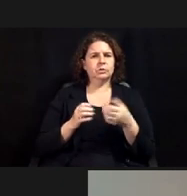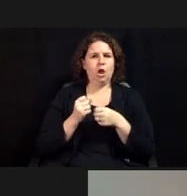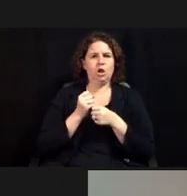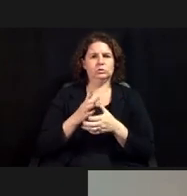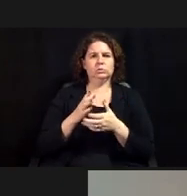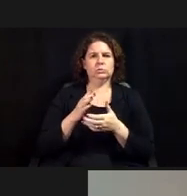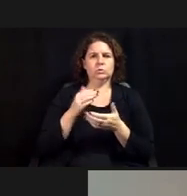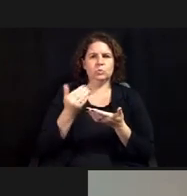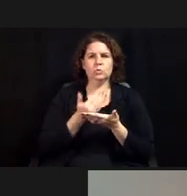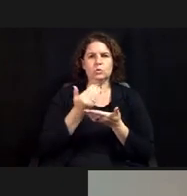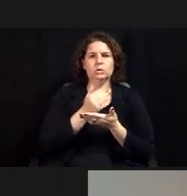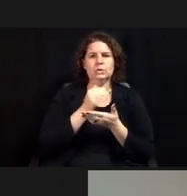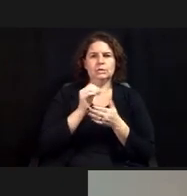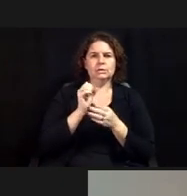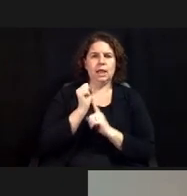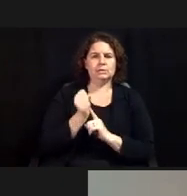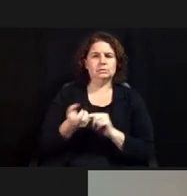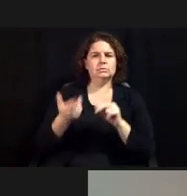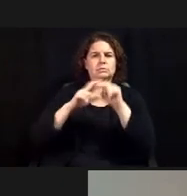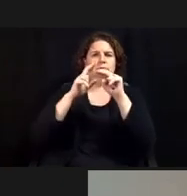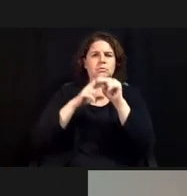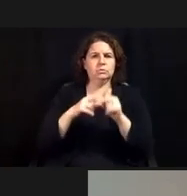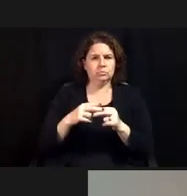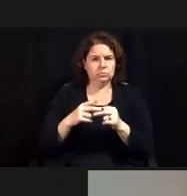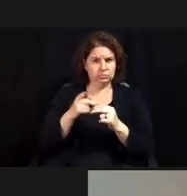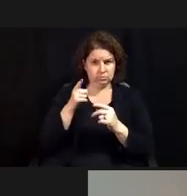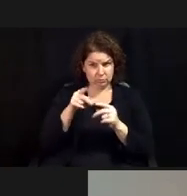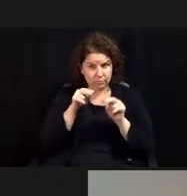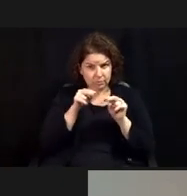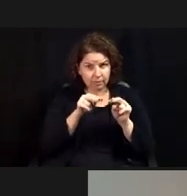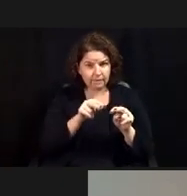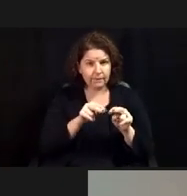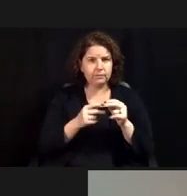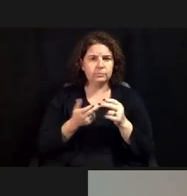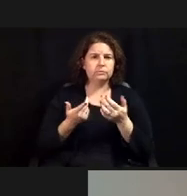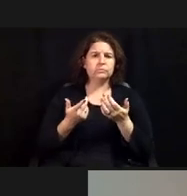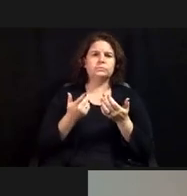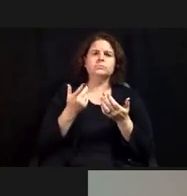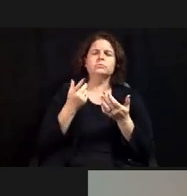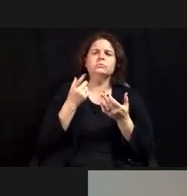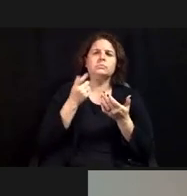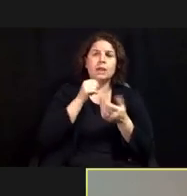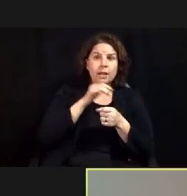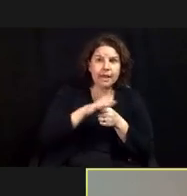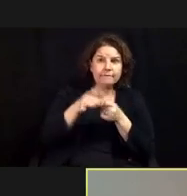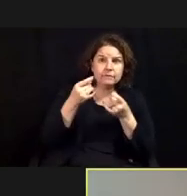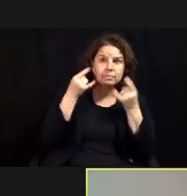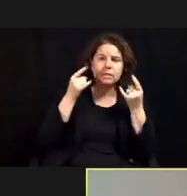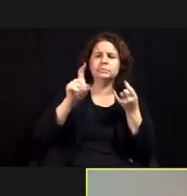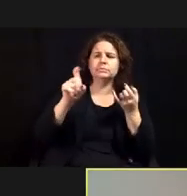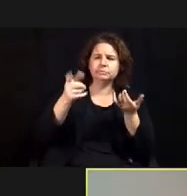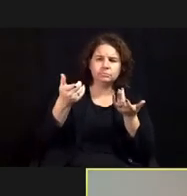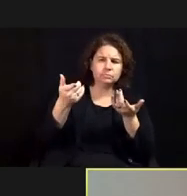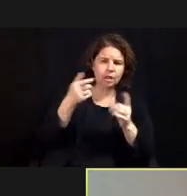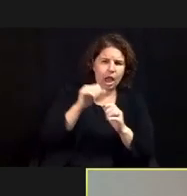from a contact tracing standpoint. Is it the lack of masks? Yeah, we're